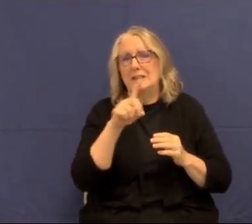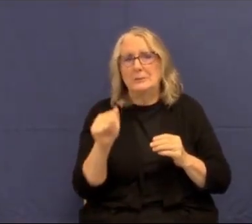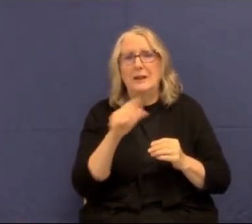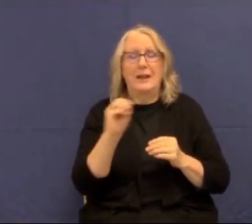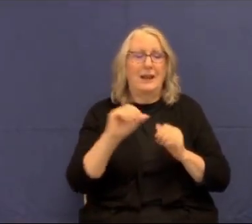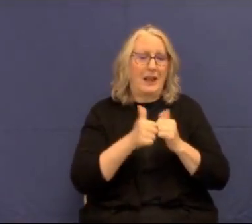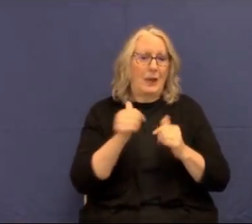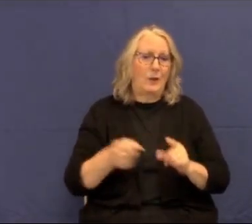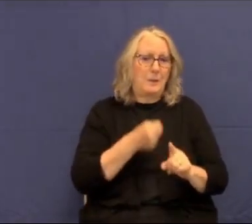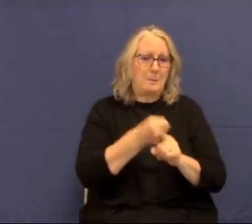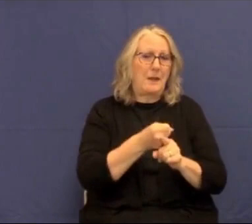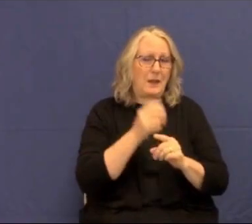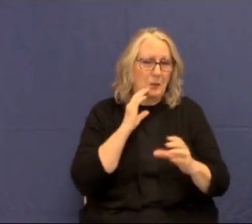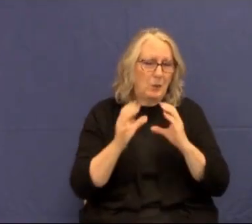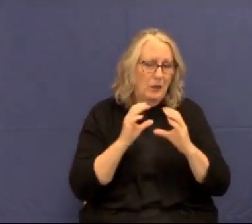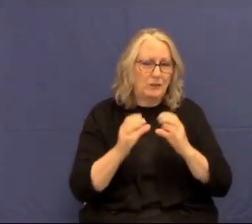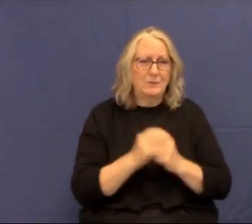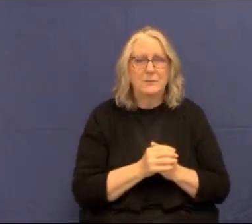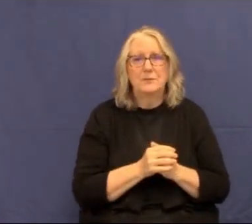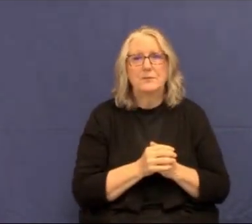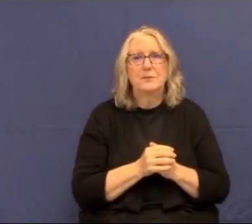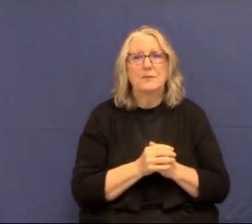impacts communication. And